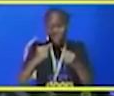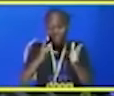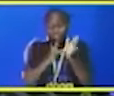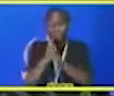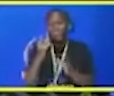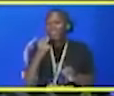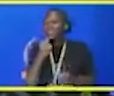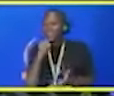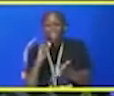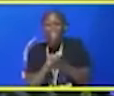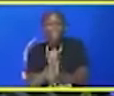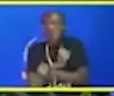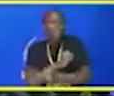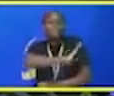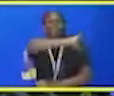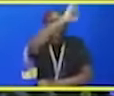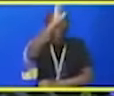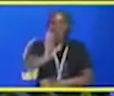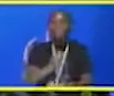fails.